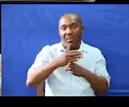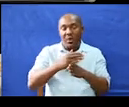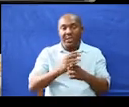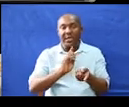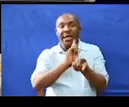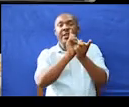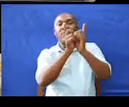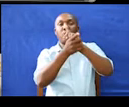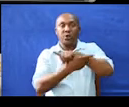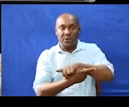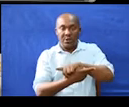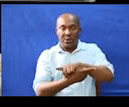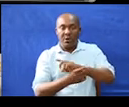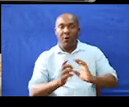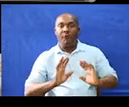living things?